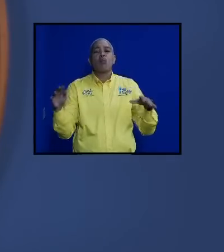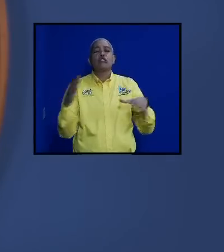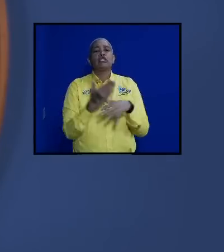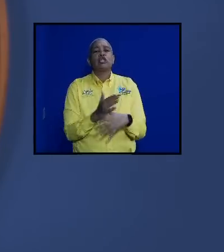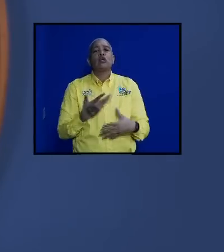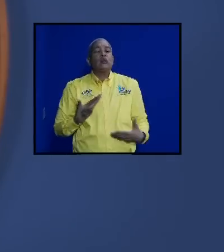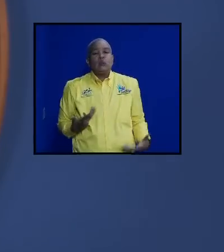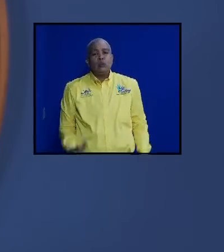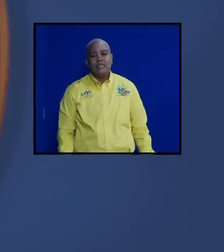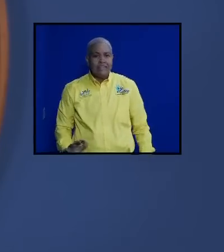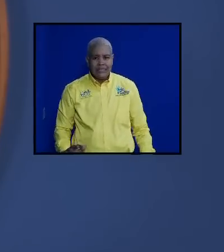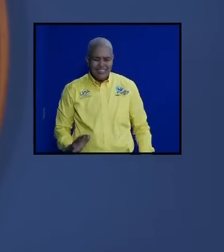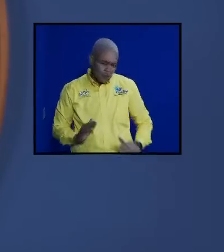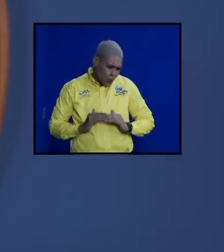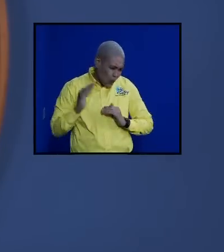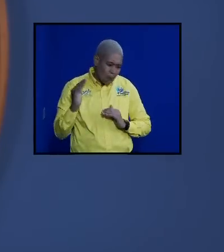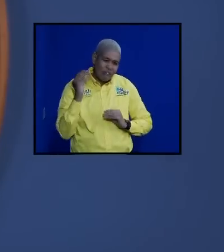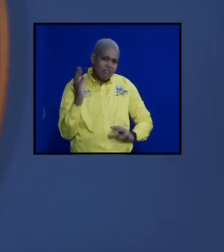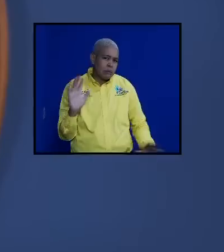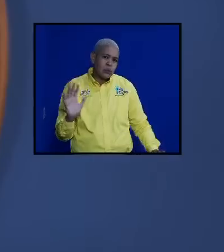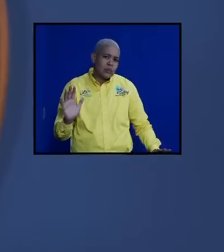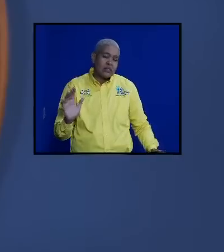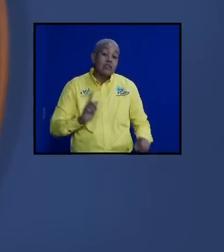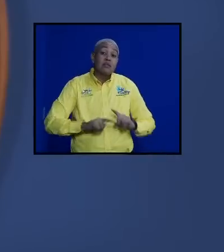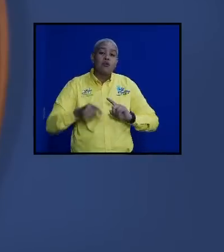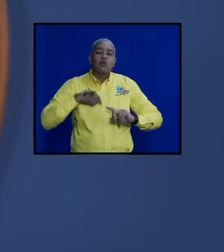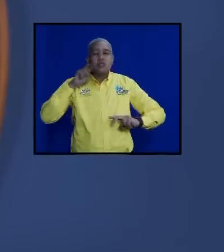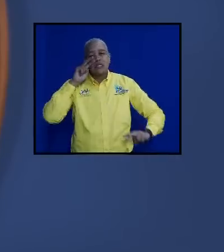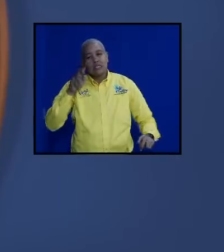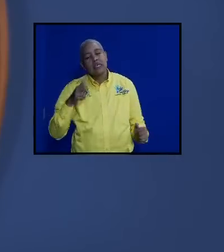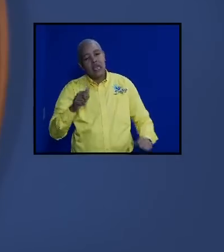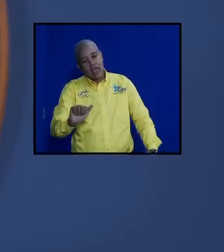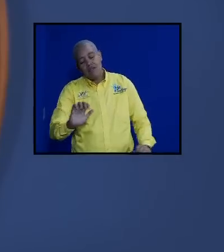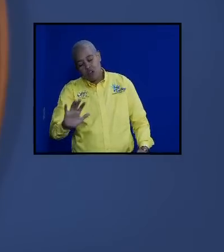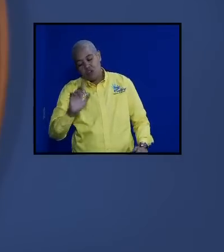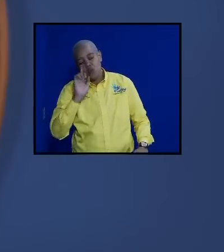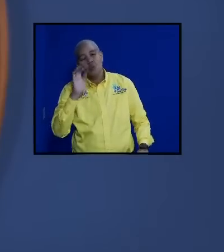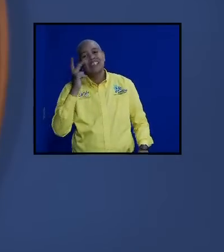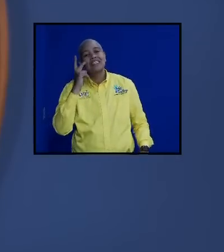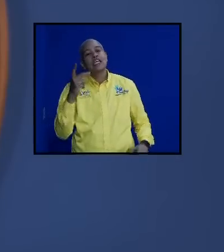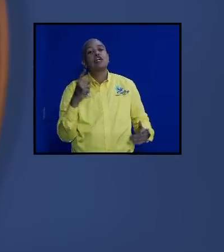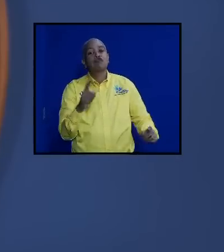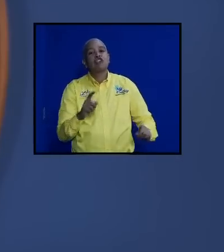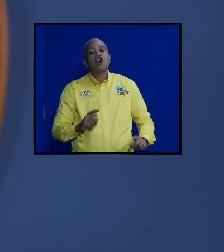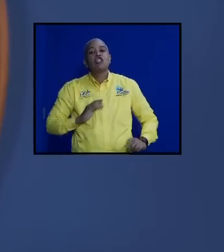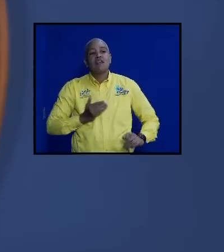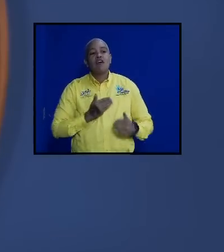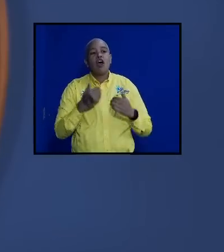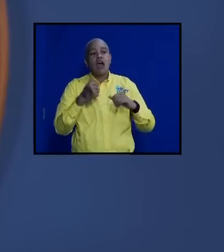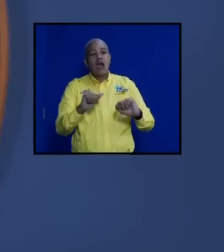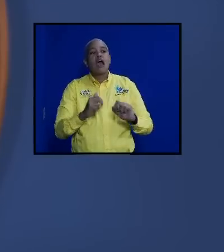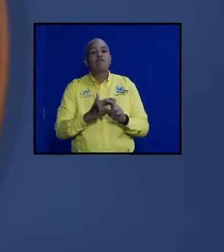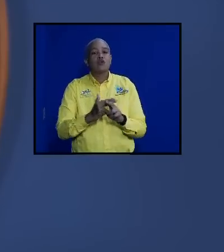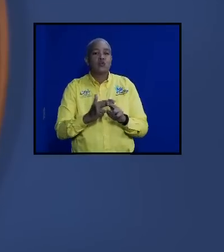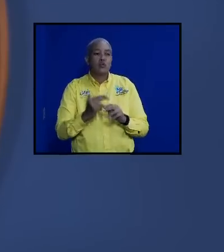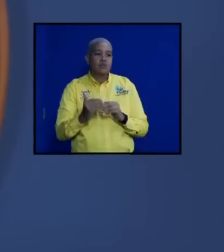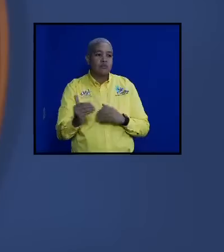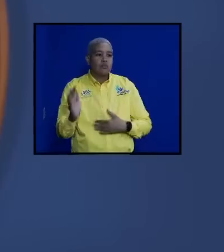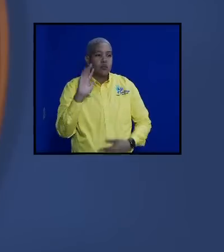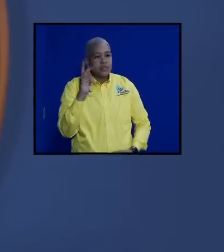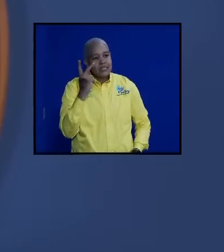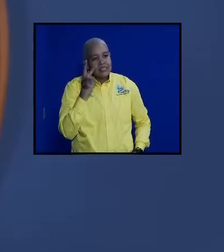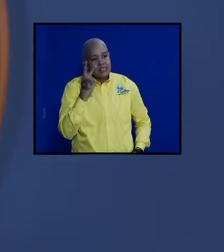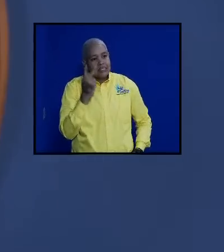but you will see the efforts you will see the results of our efforts very shortly.